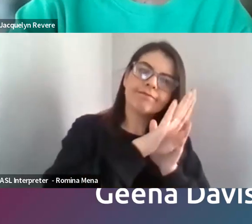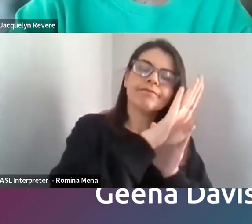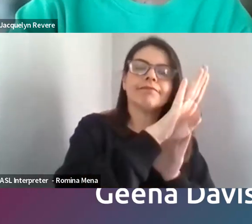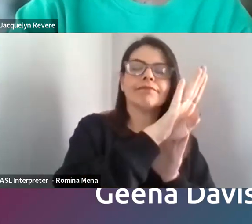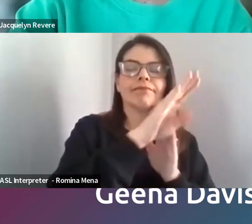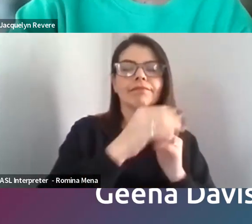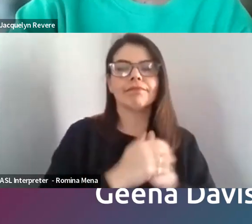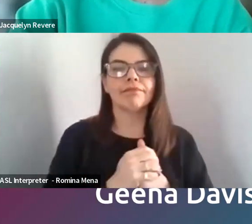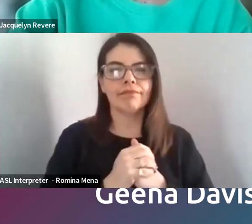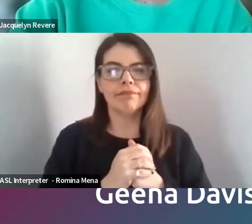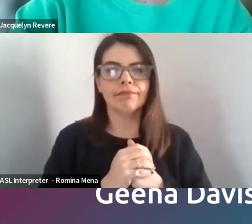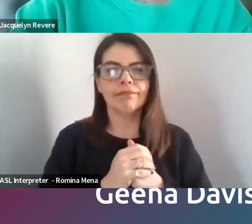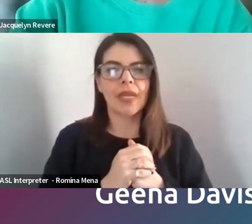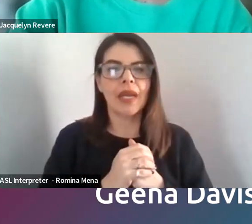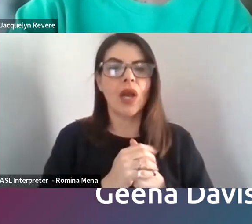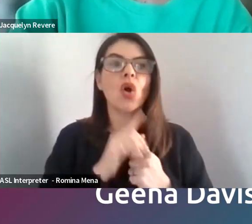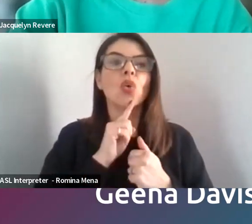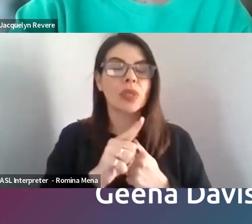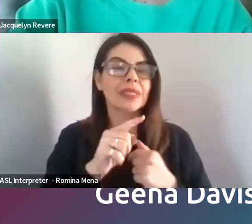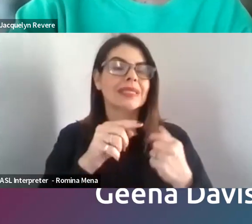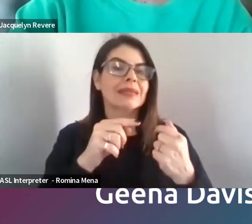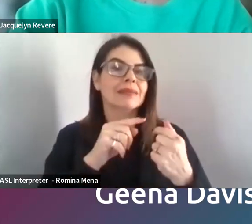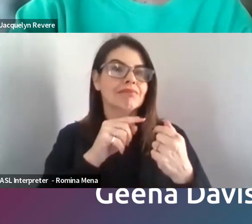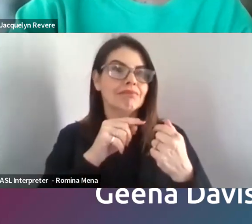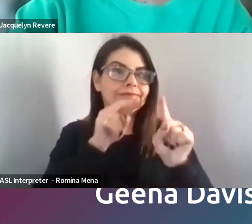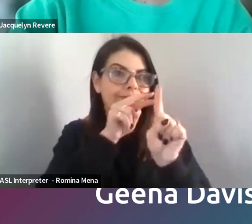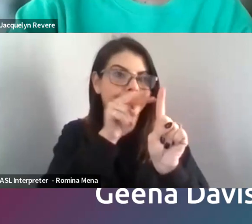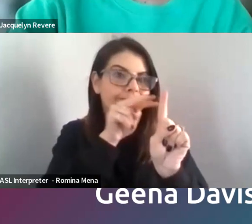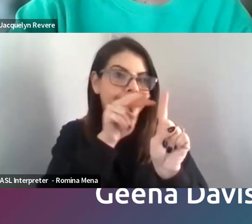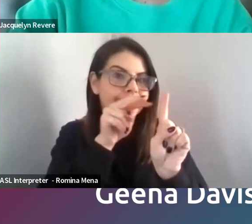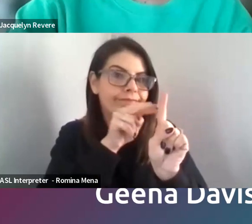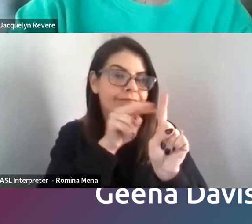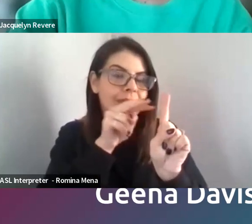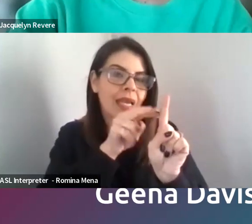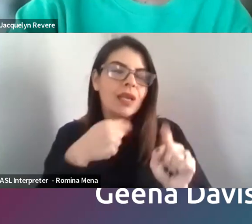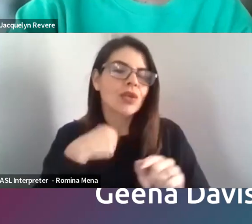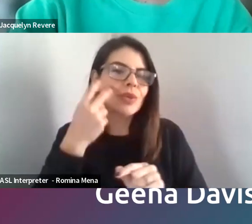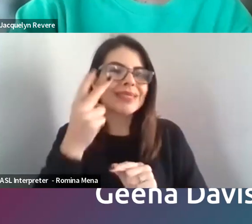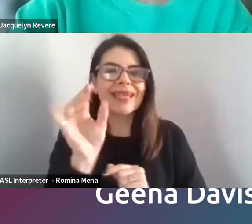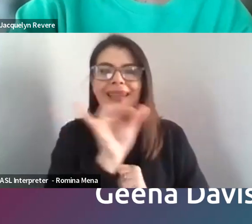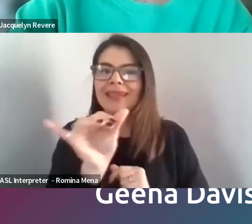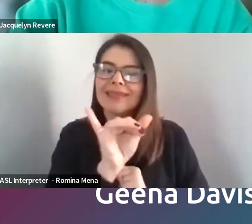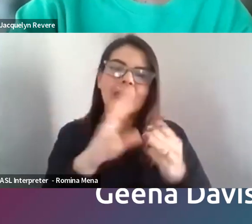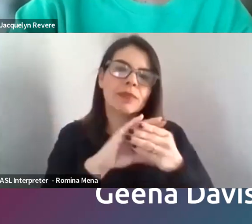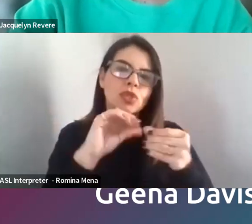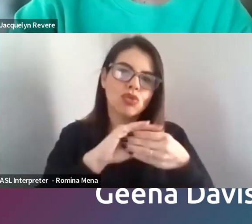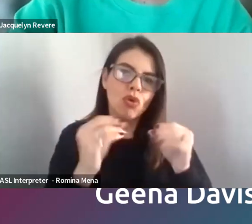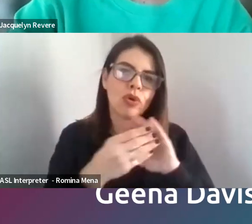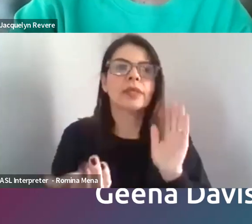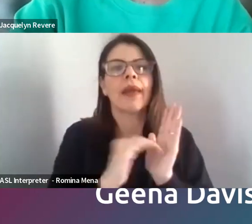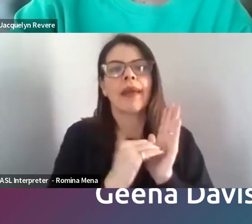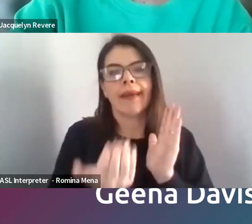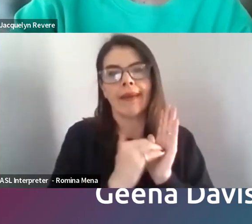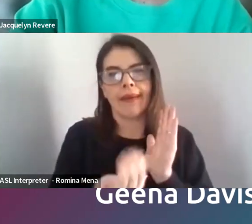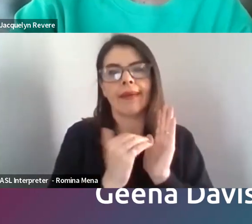about a very limited viewpoint, seeing the same stories over and again also